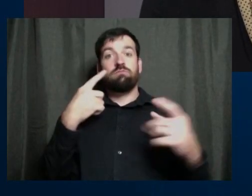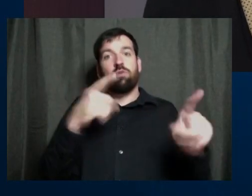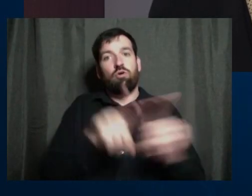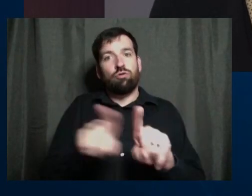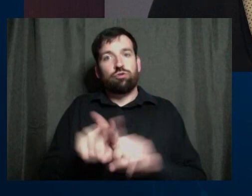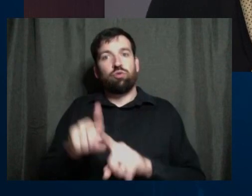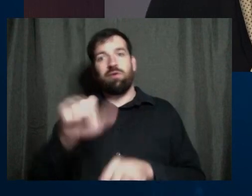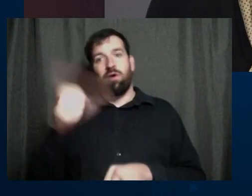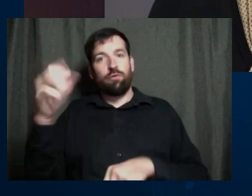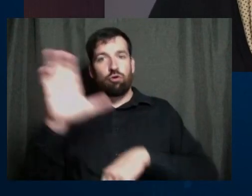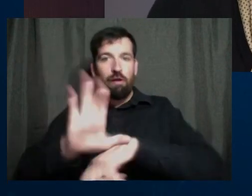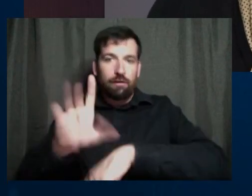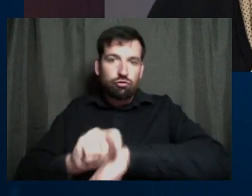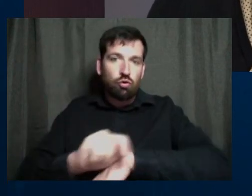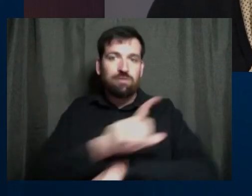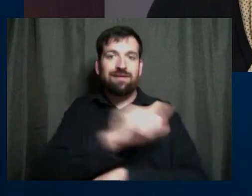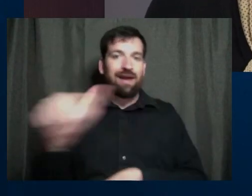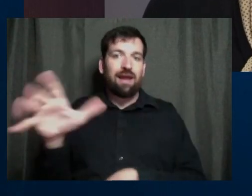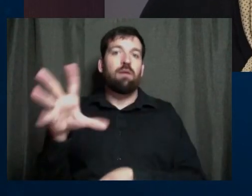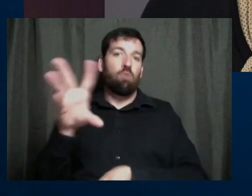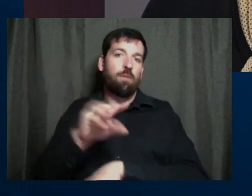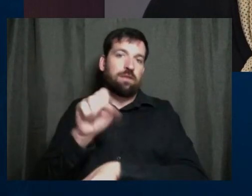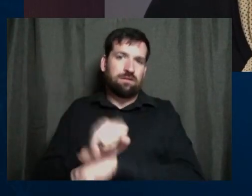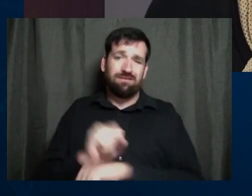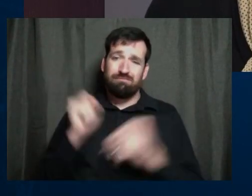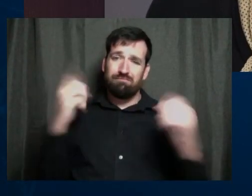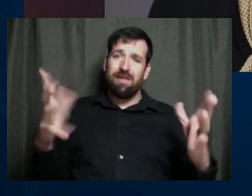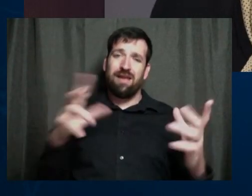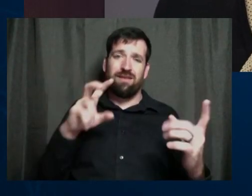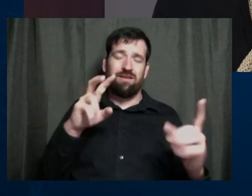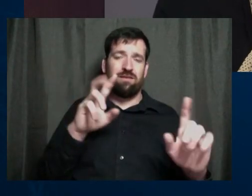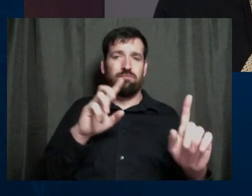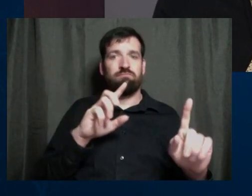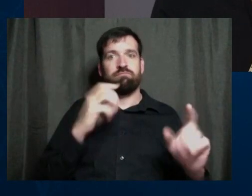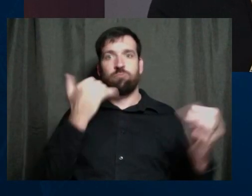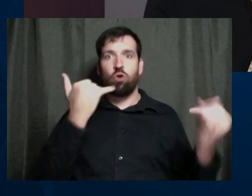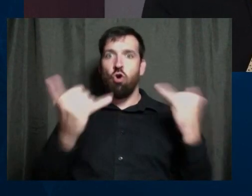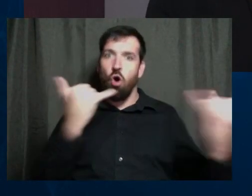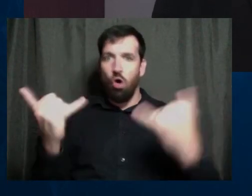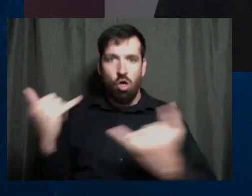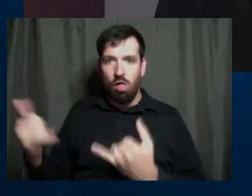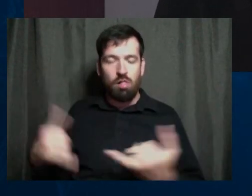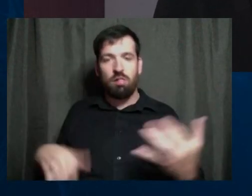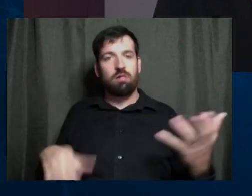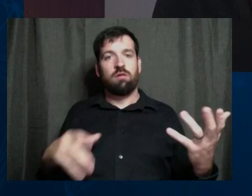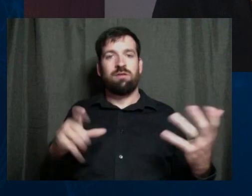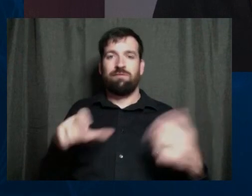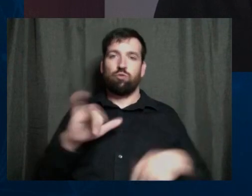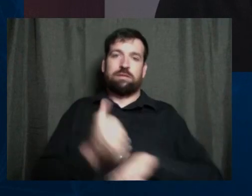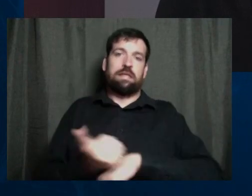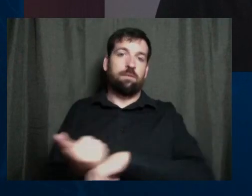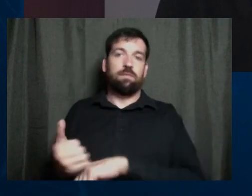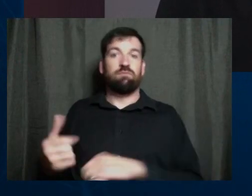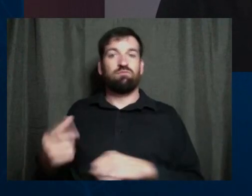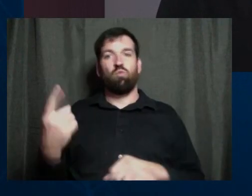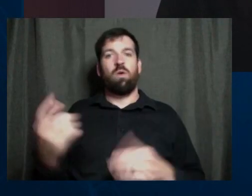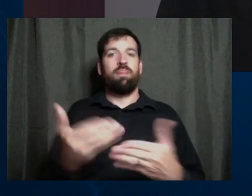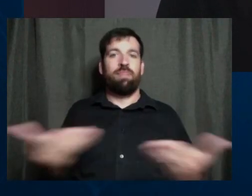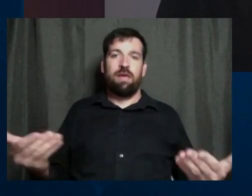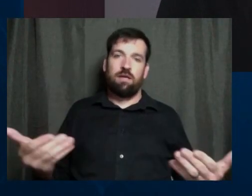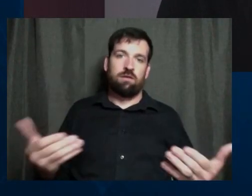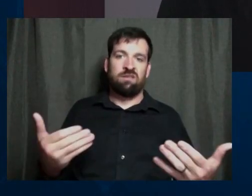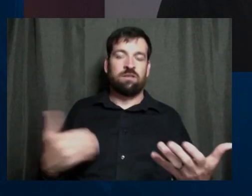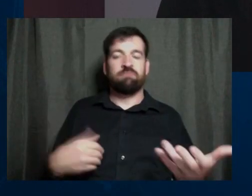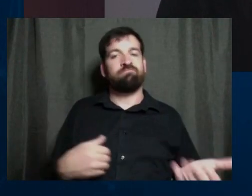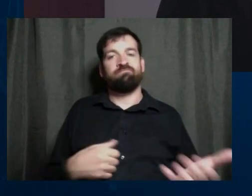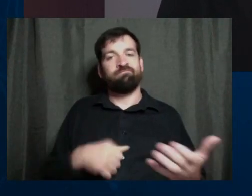know that there's a lot of places you have to, so many phone calls you have to make and things you got to get set up. So this is just one thing that was off of her plate, which was